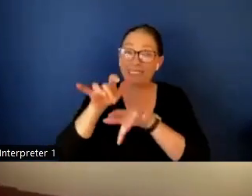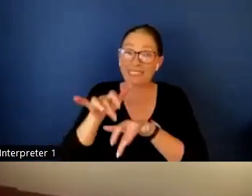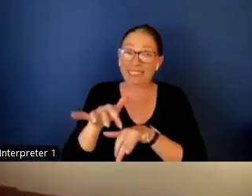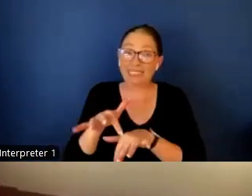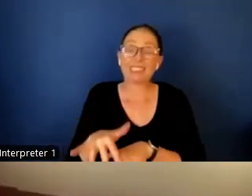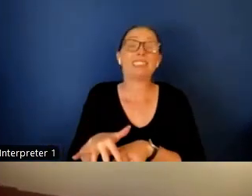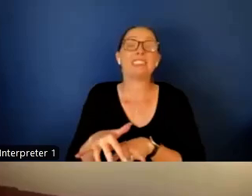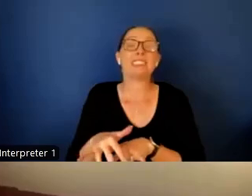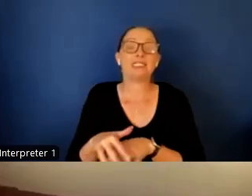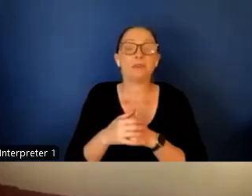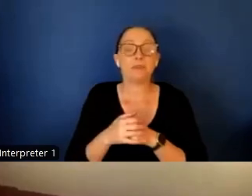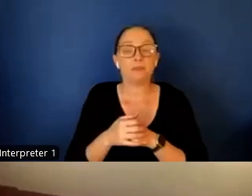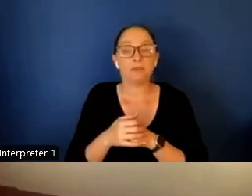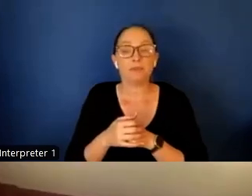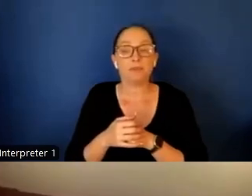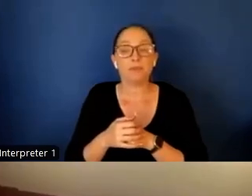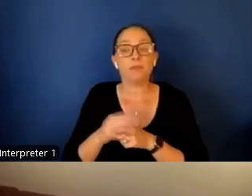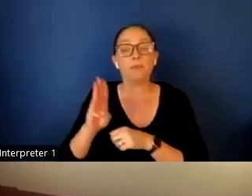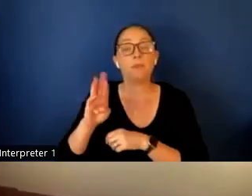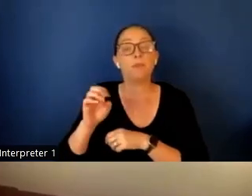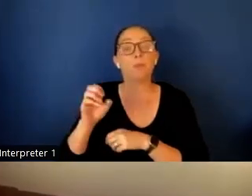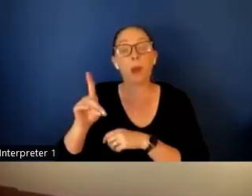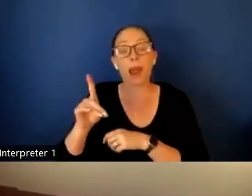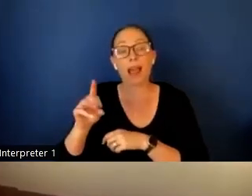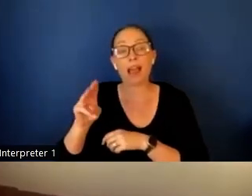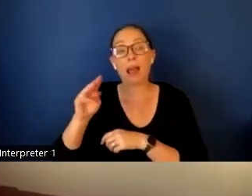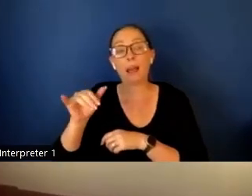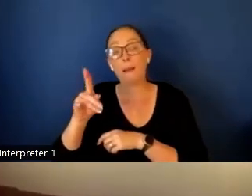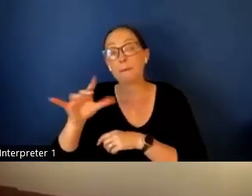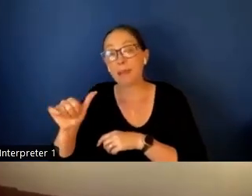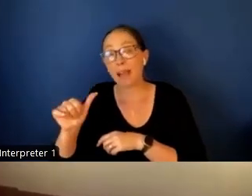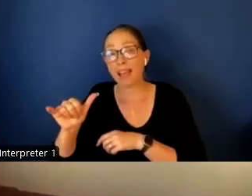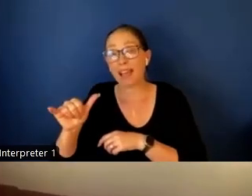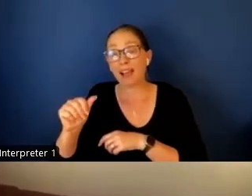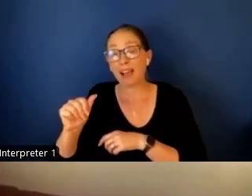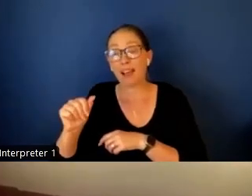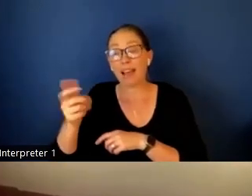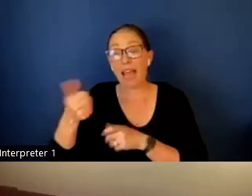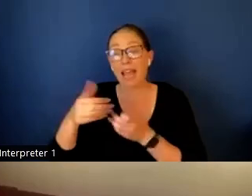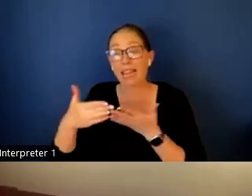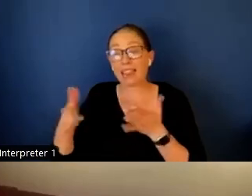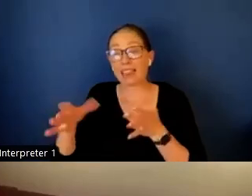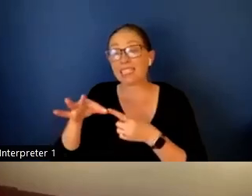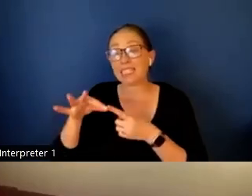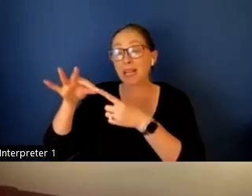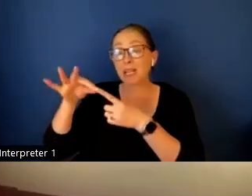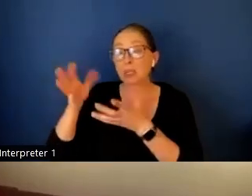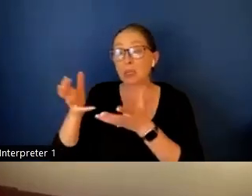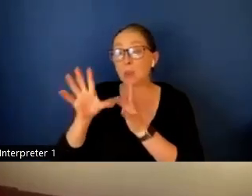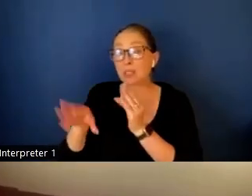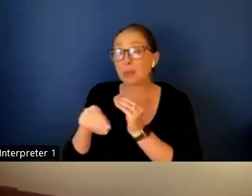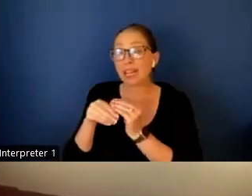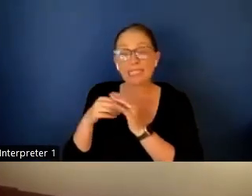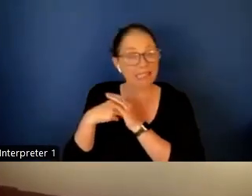everything. Brad and Maya, anything special off the top that you think that hasn't been mentioned yet that you'd want to add?